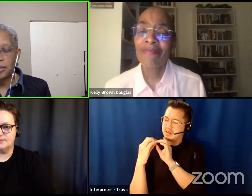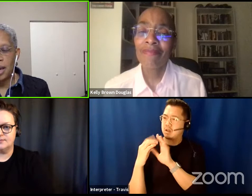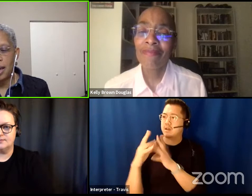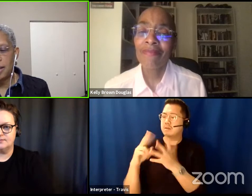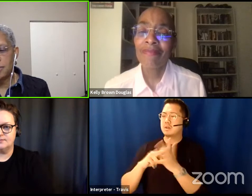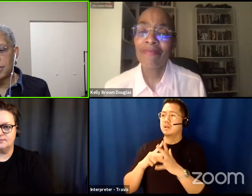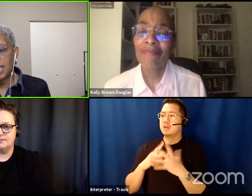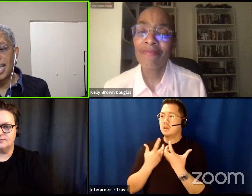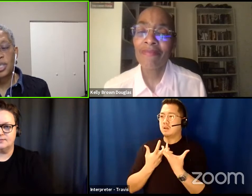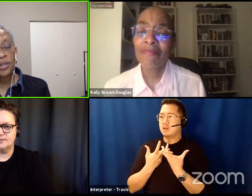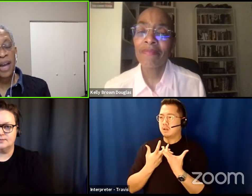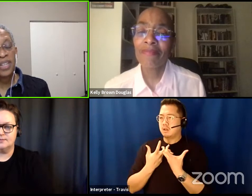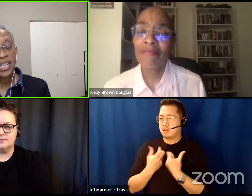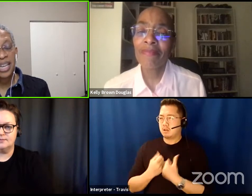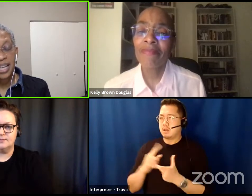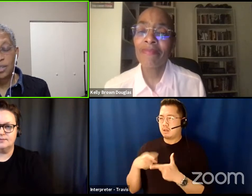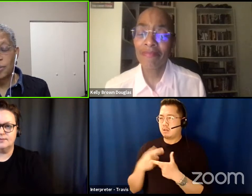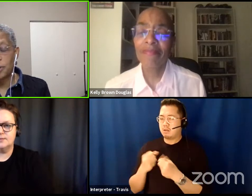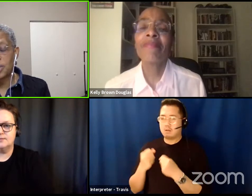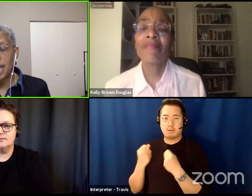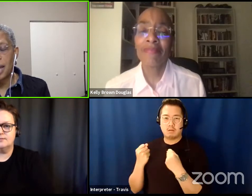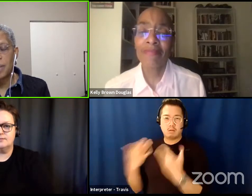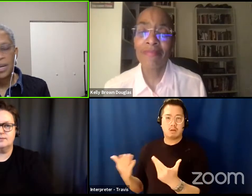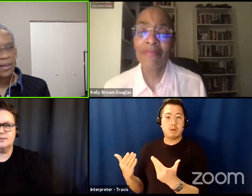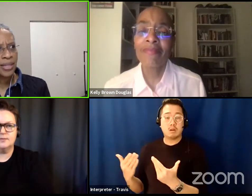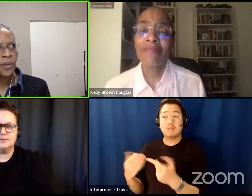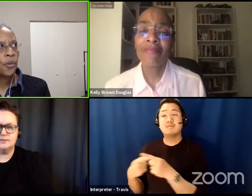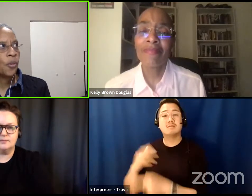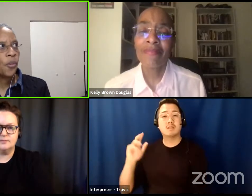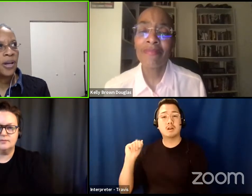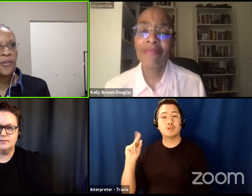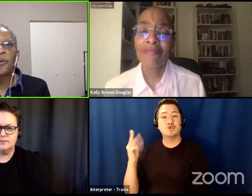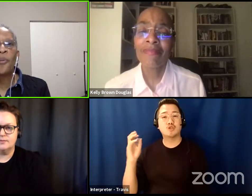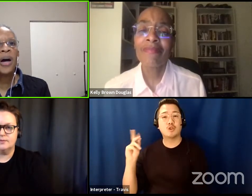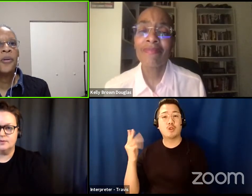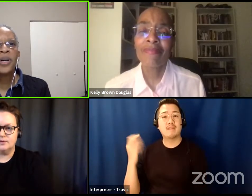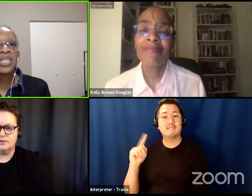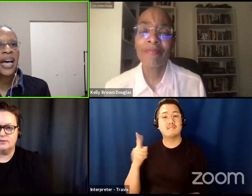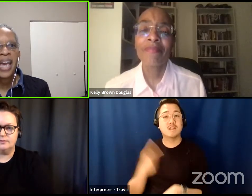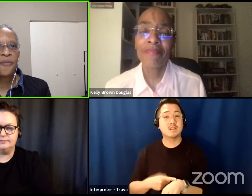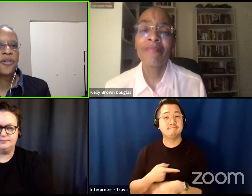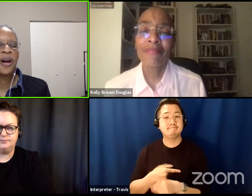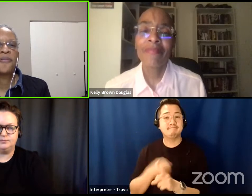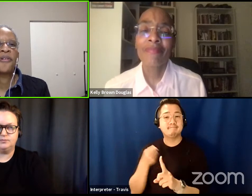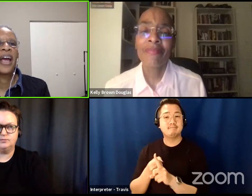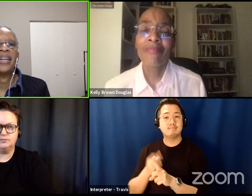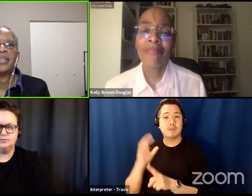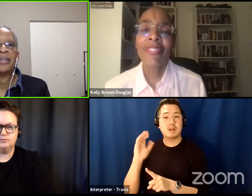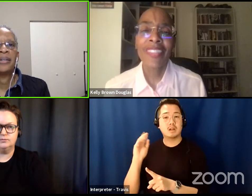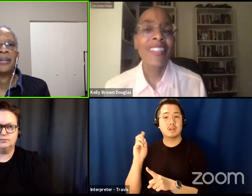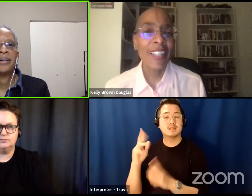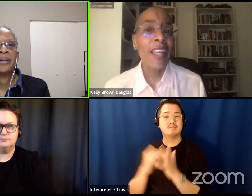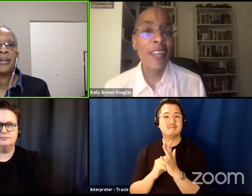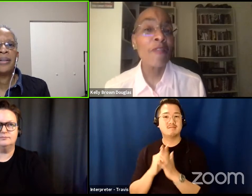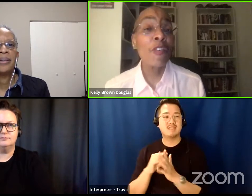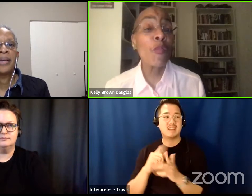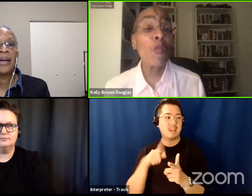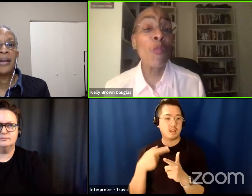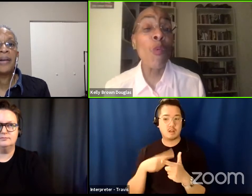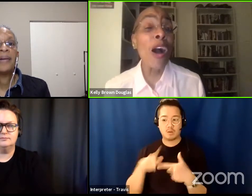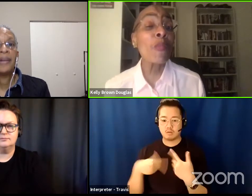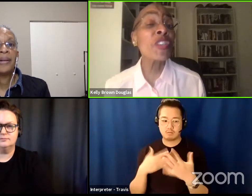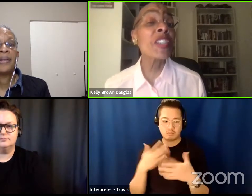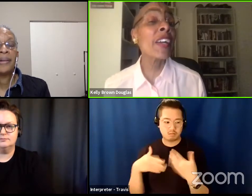on cancer, having cancer the first time, she's like, well, for what was I ever afraid? Yeah, and